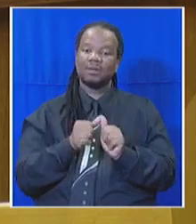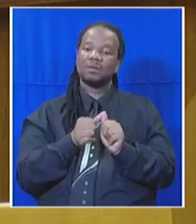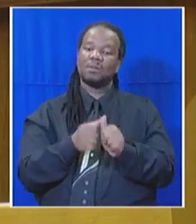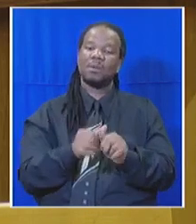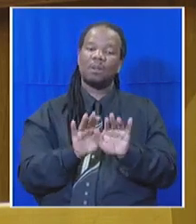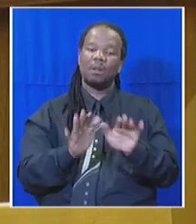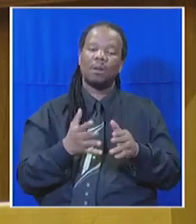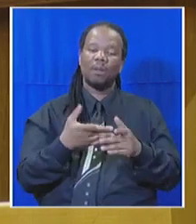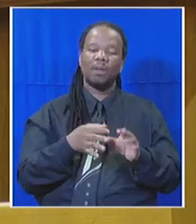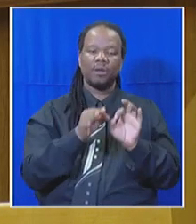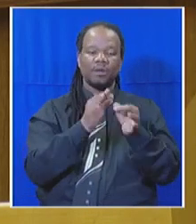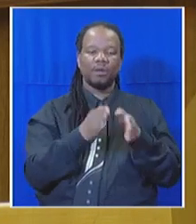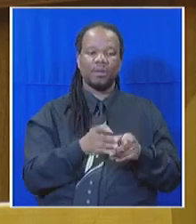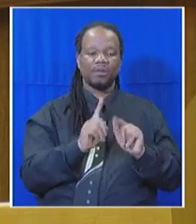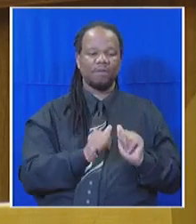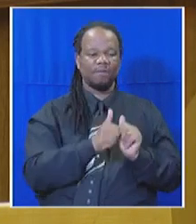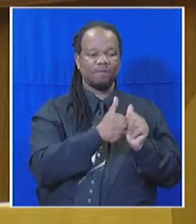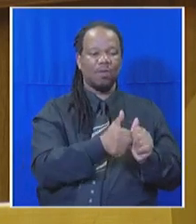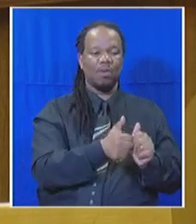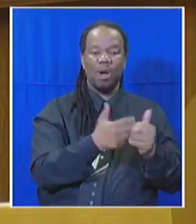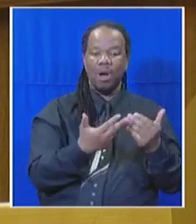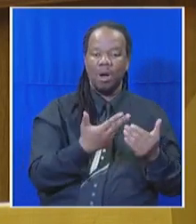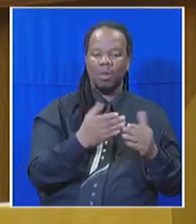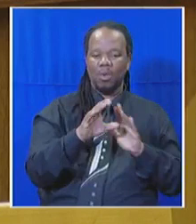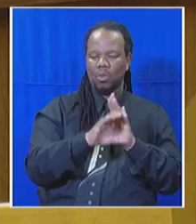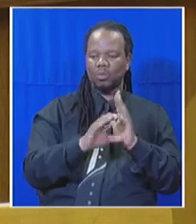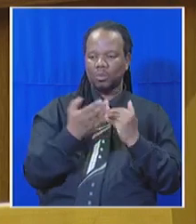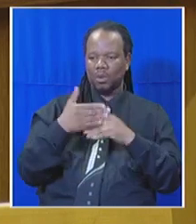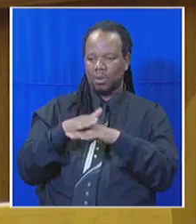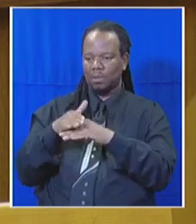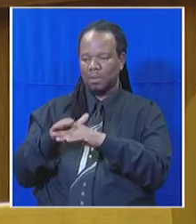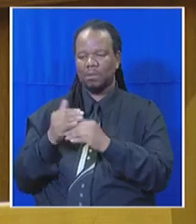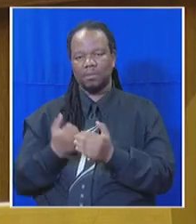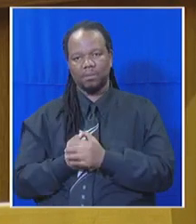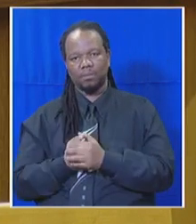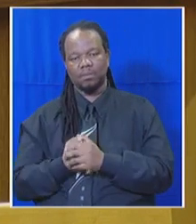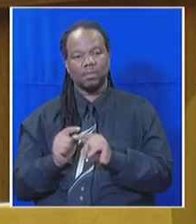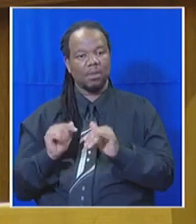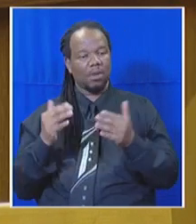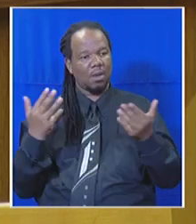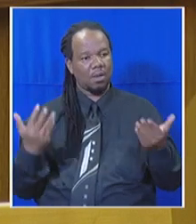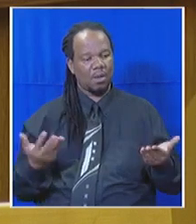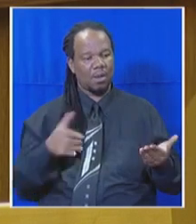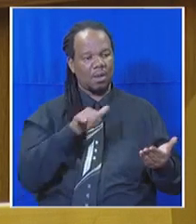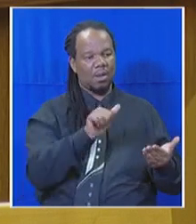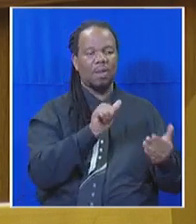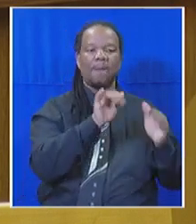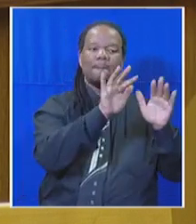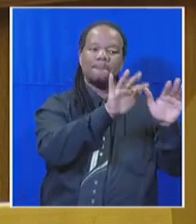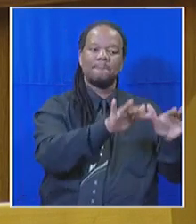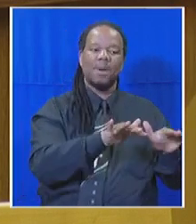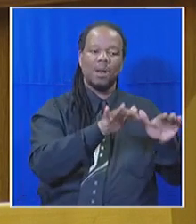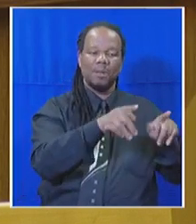application of the Constitution. And with regard to the interaction between Parliament and the Chapter